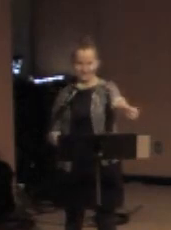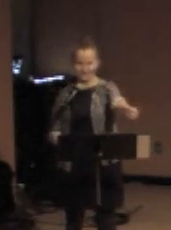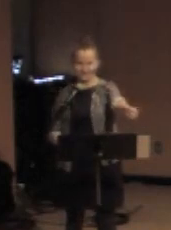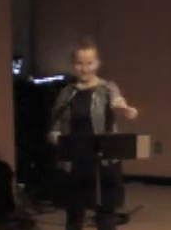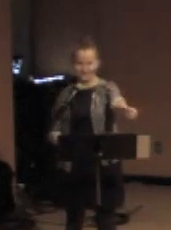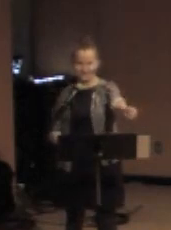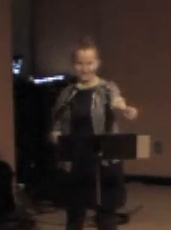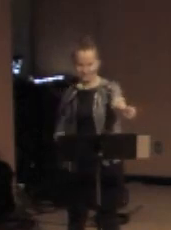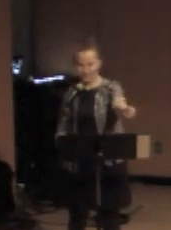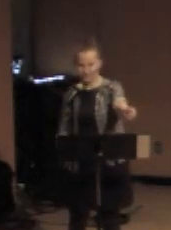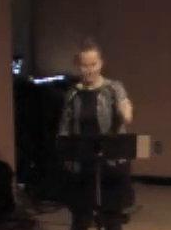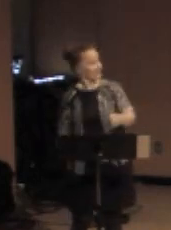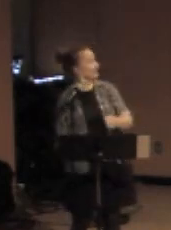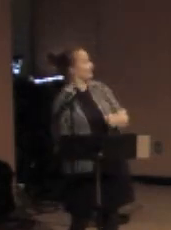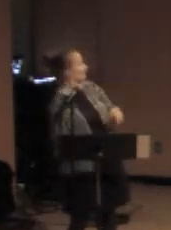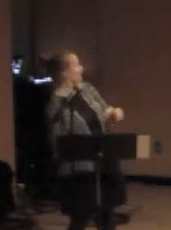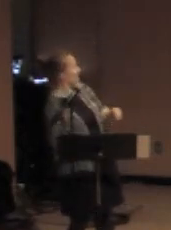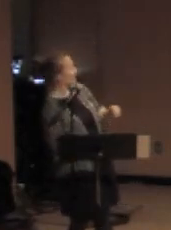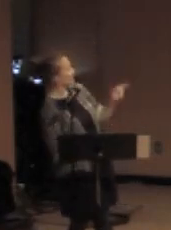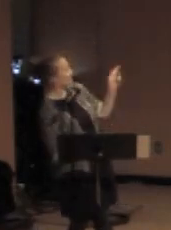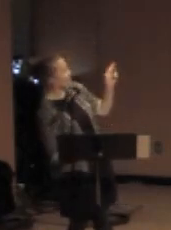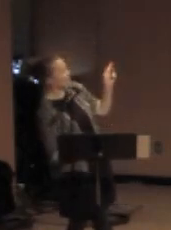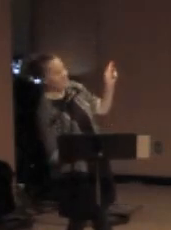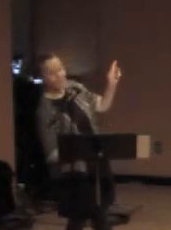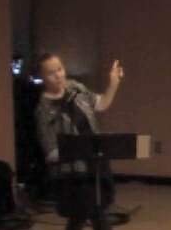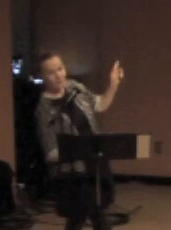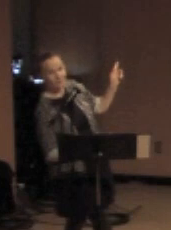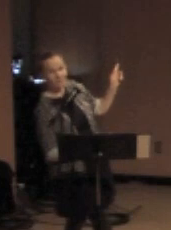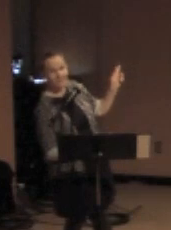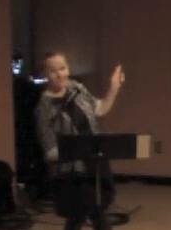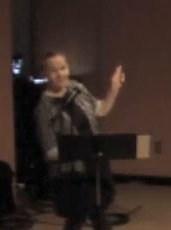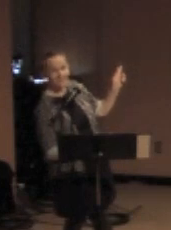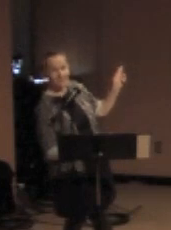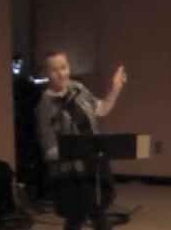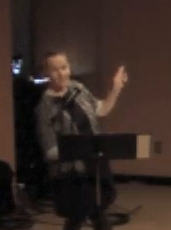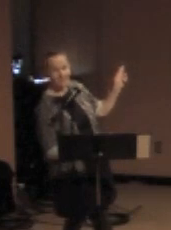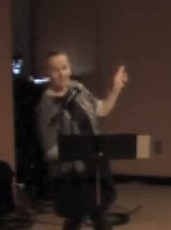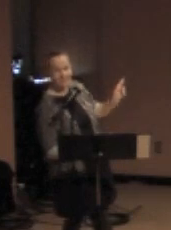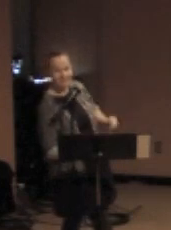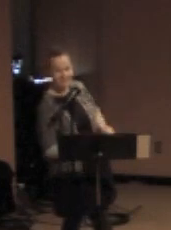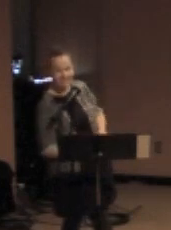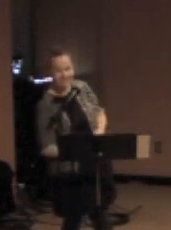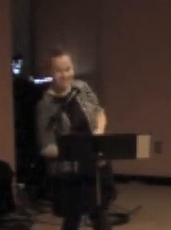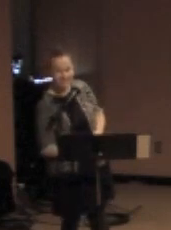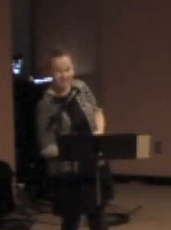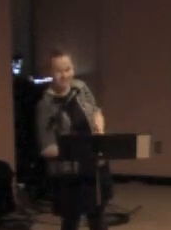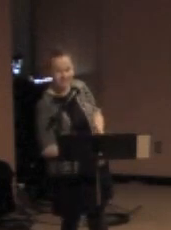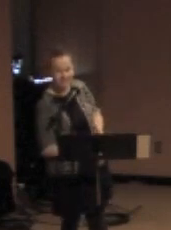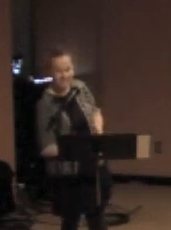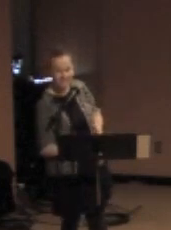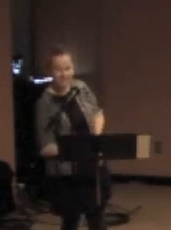man letter for you I don't know how much we should wait for this Sarah what do you